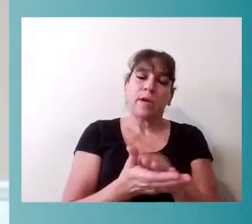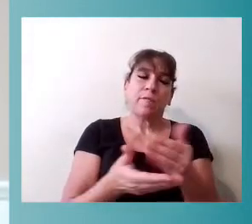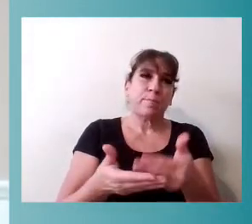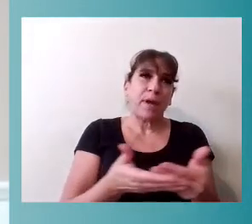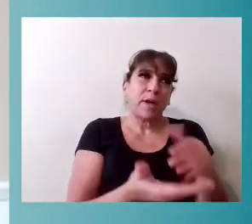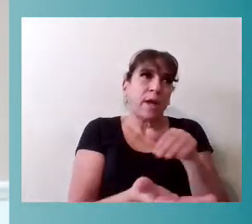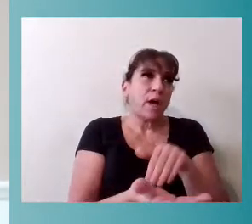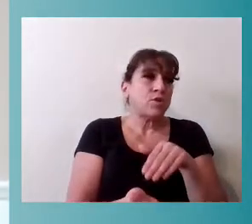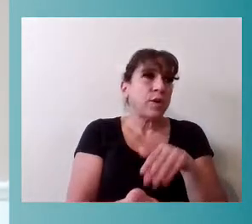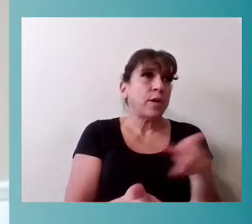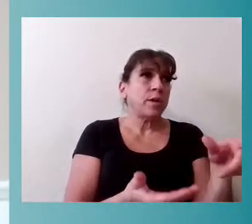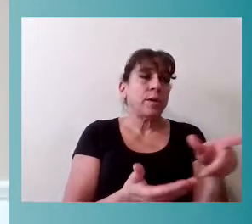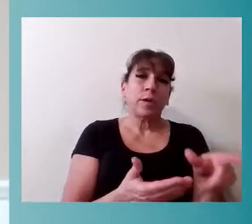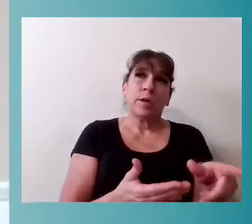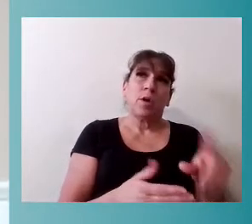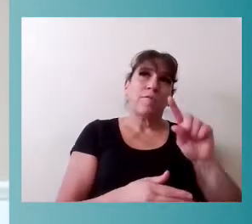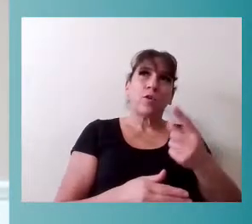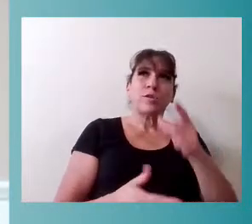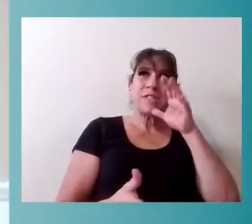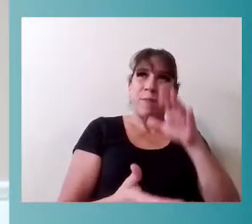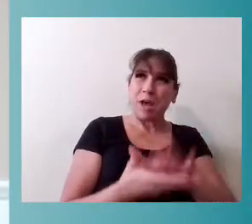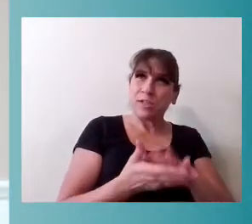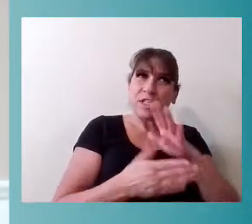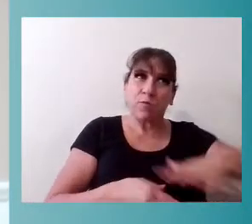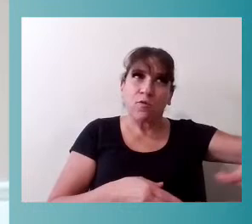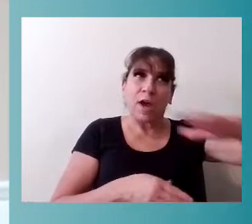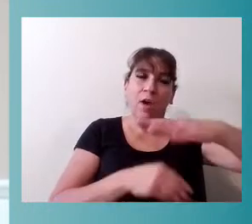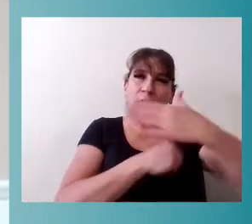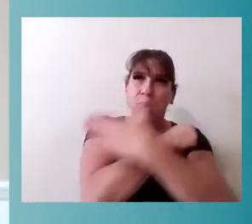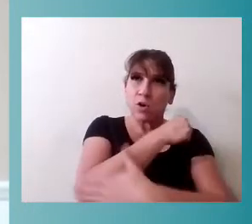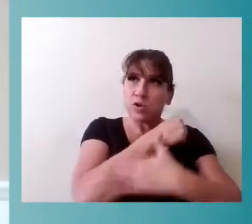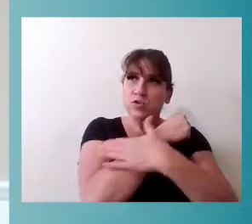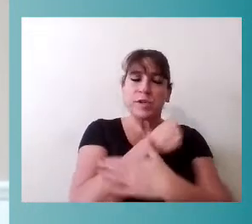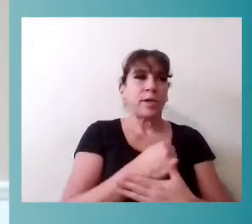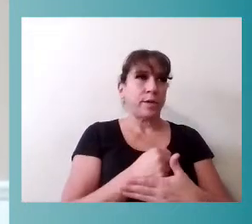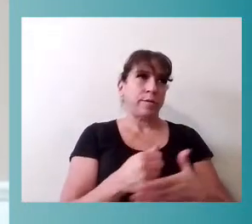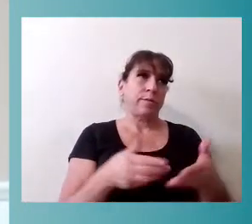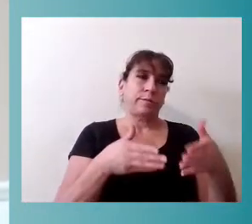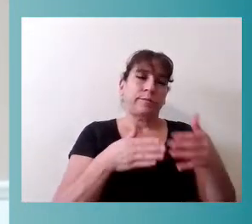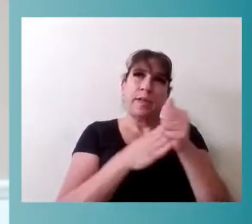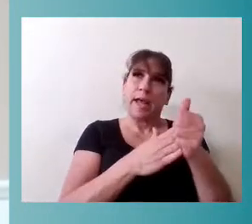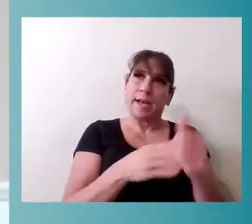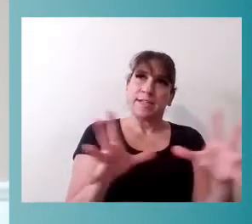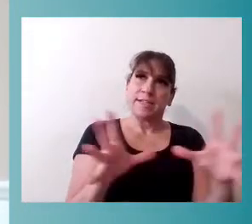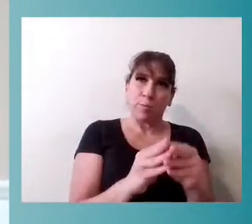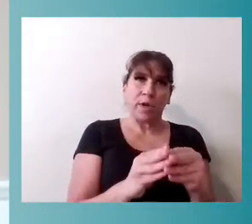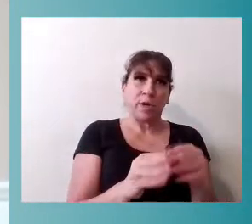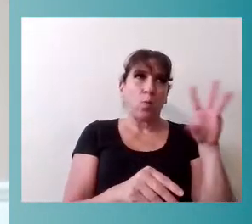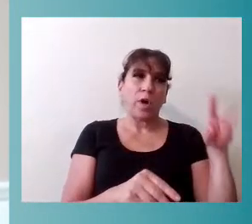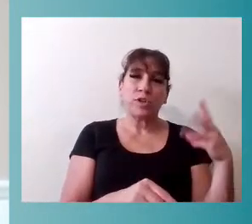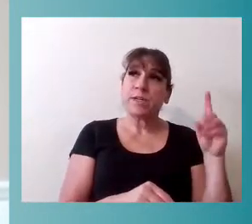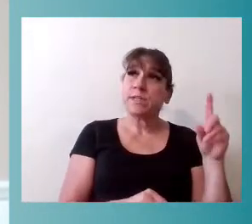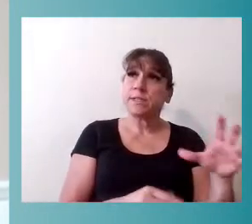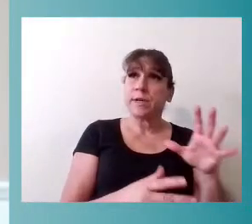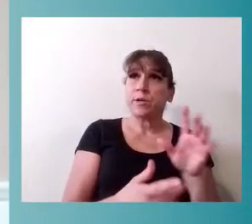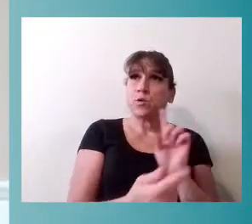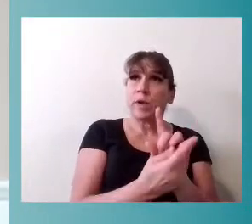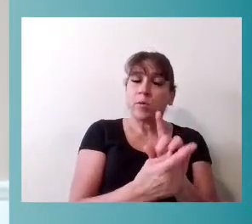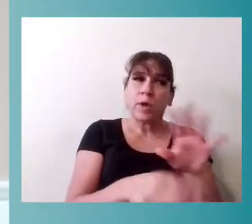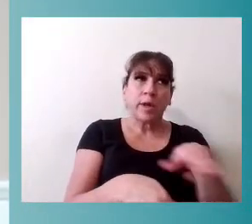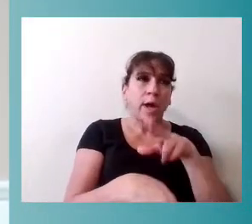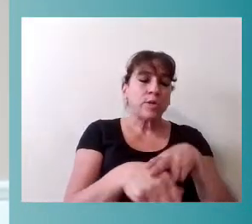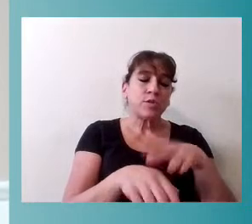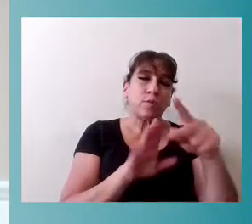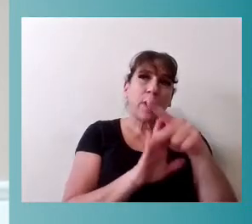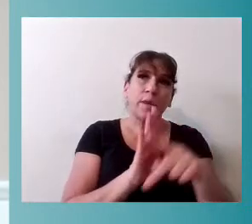First Spouses from around the country led delegations to a summit in Washington, D.C. to meet with national policy leaders